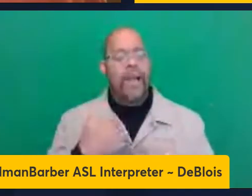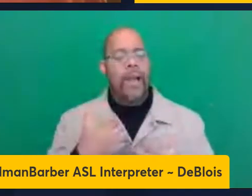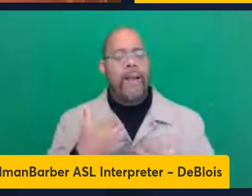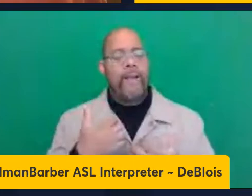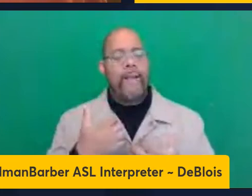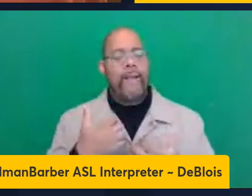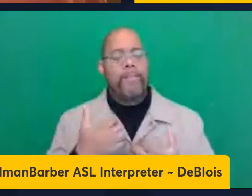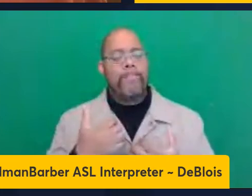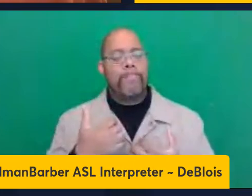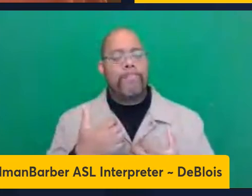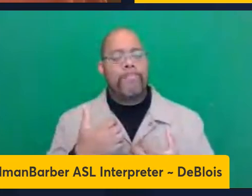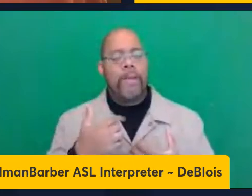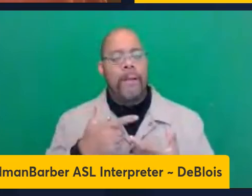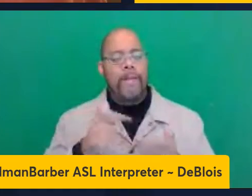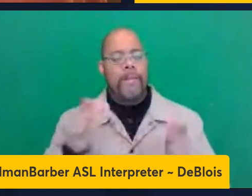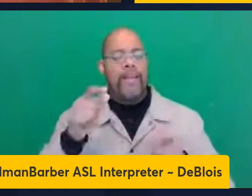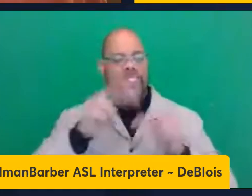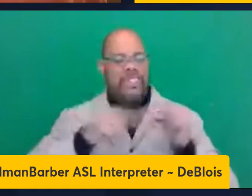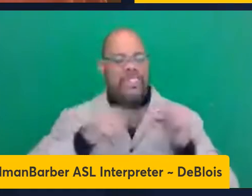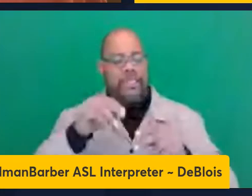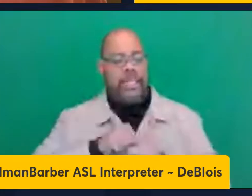Wagbig.